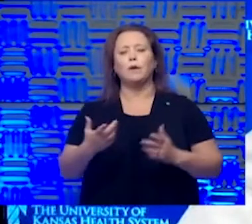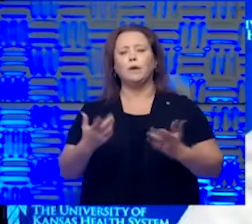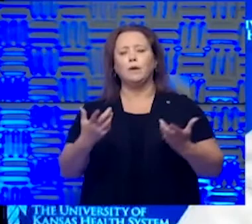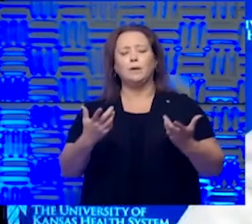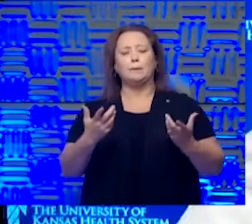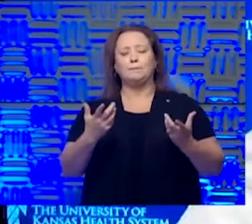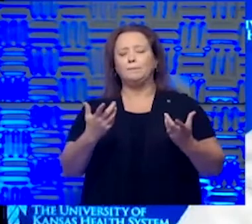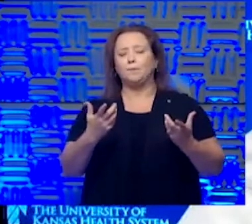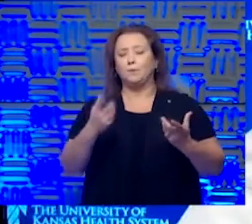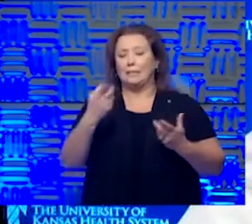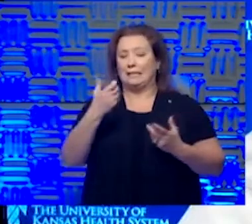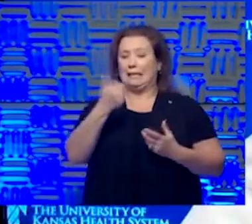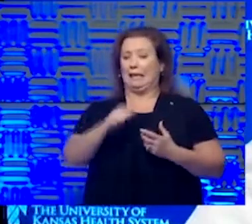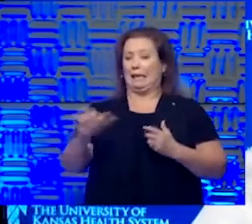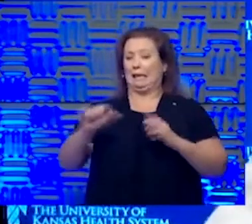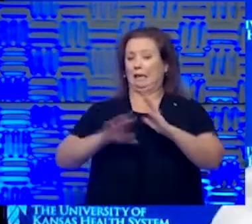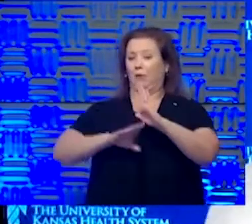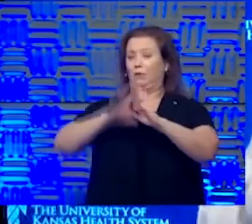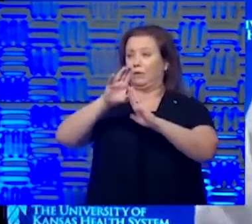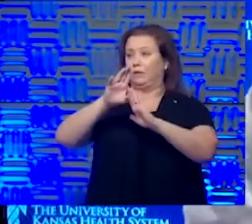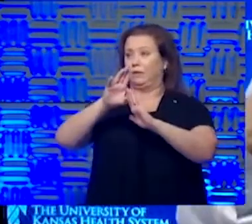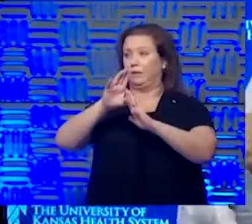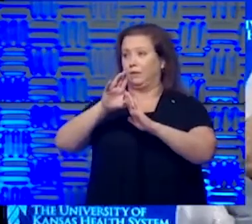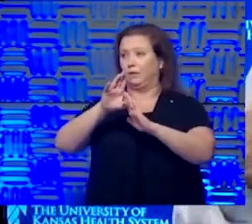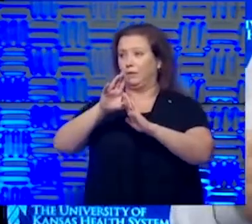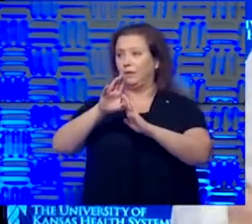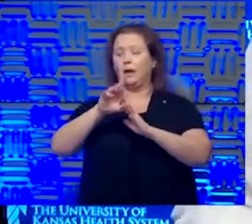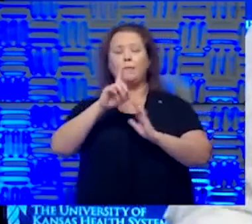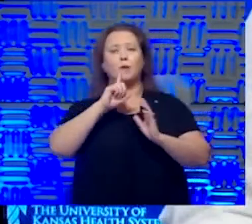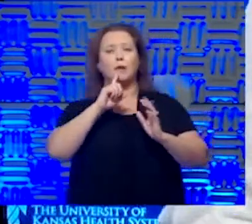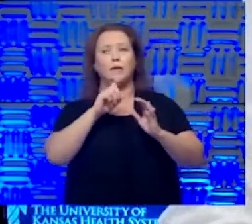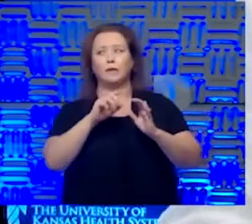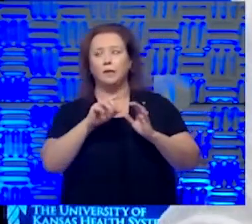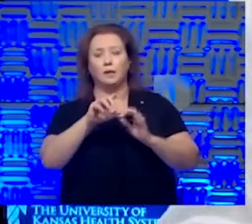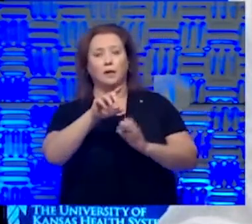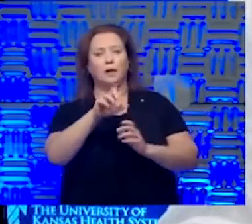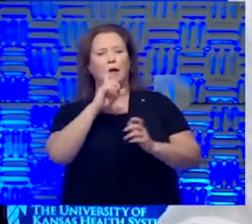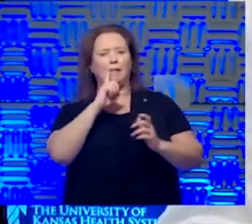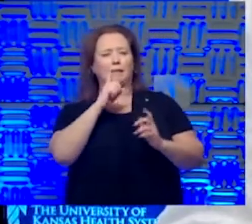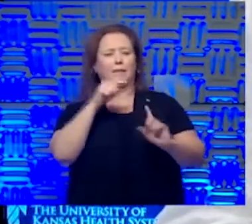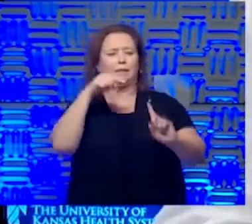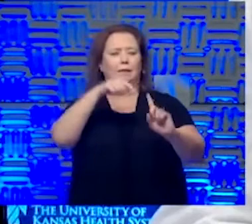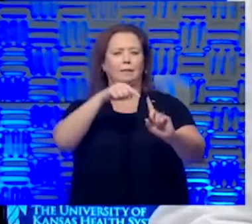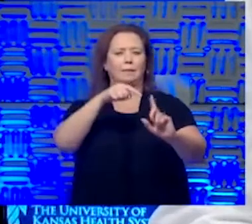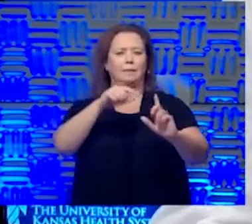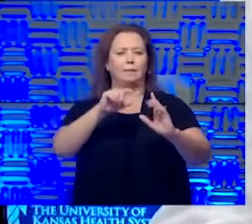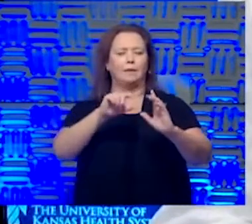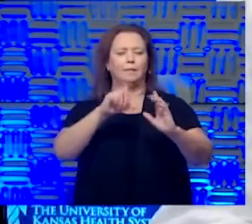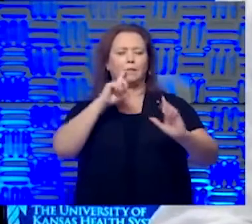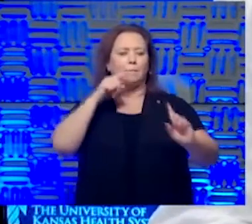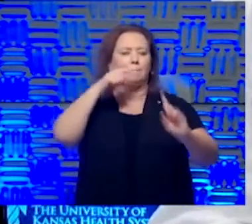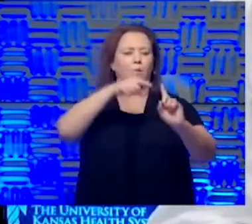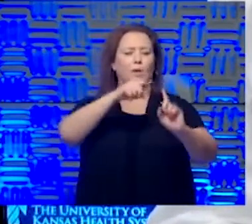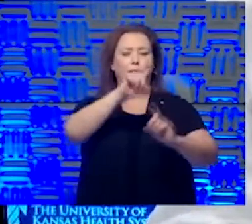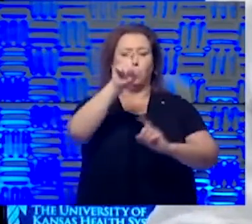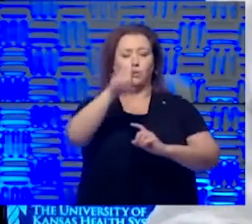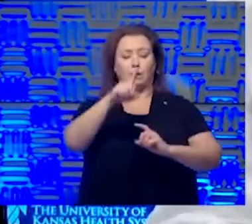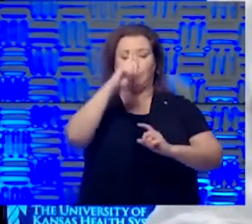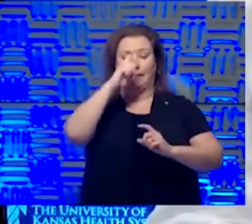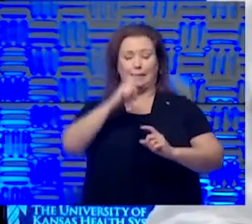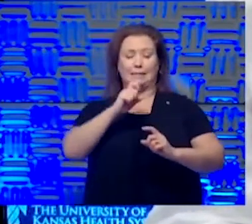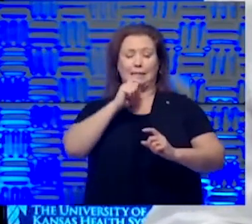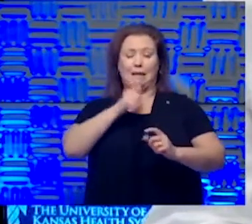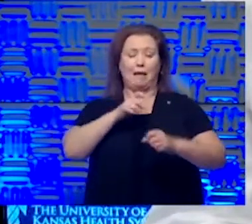in that from the county? So really, I'm going to paraphrase that question. I think what the driver of this is, because of a lack of trust